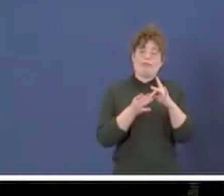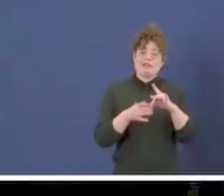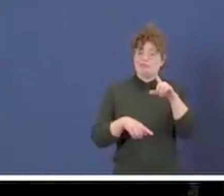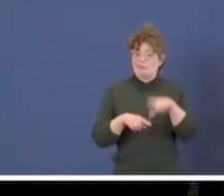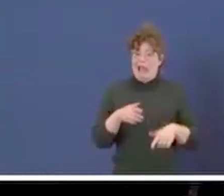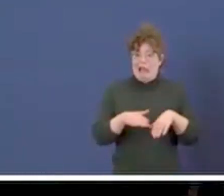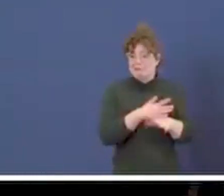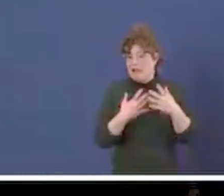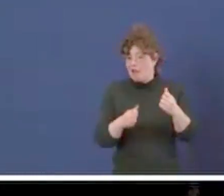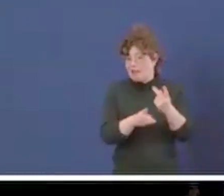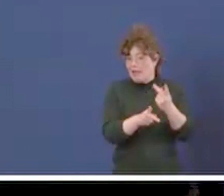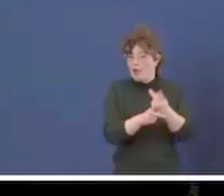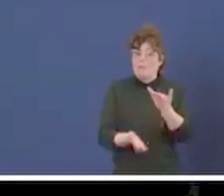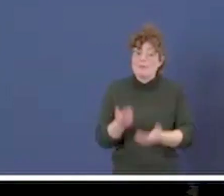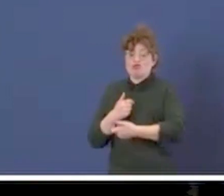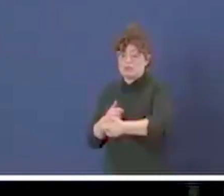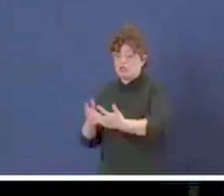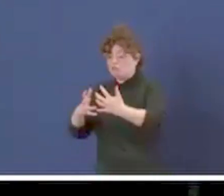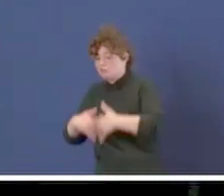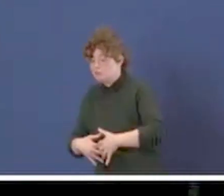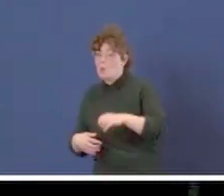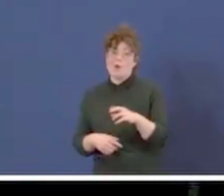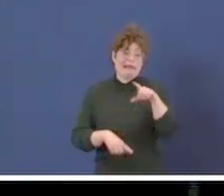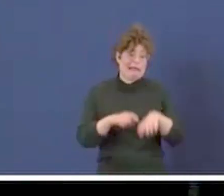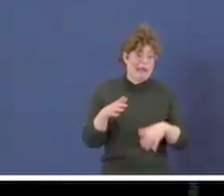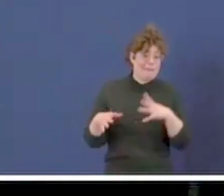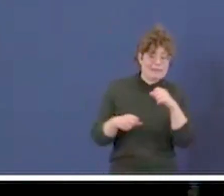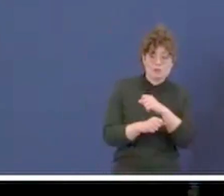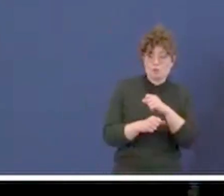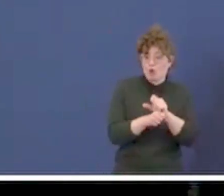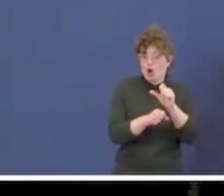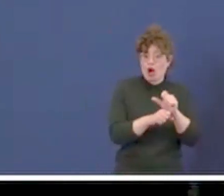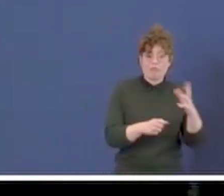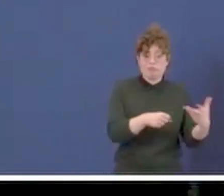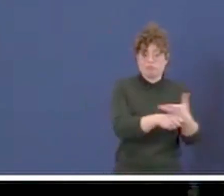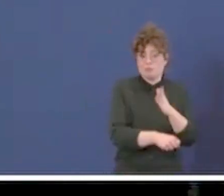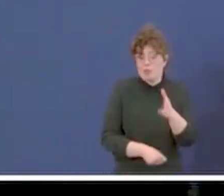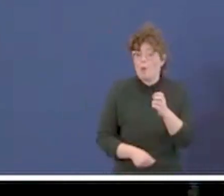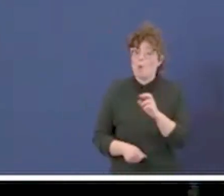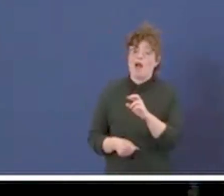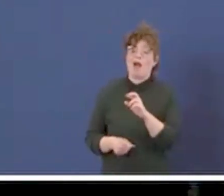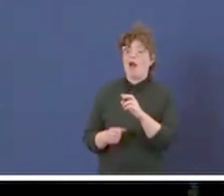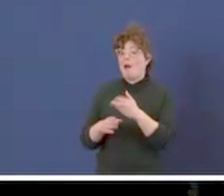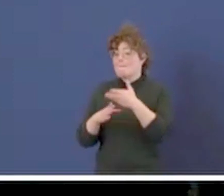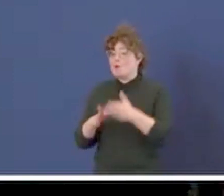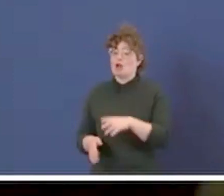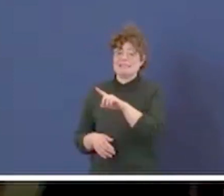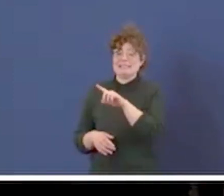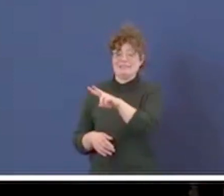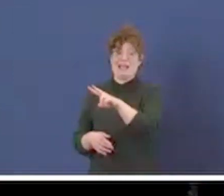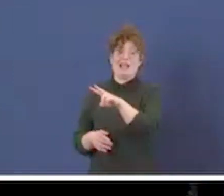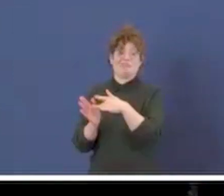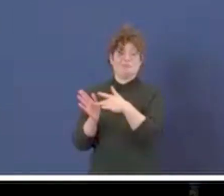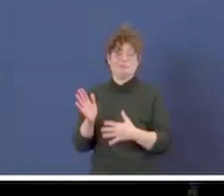Maybe they cannot miss a day of work or they will lose their job. Maybe their abusive partner will not allow them to attend an appointment. And maybe